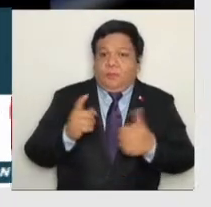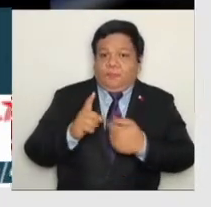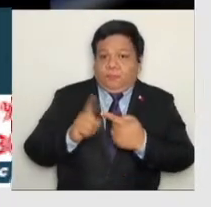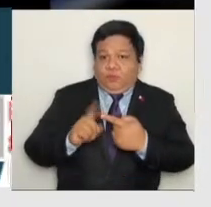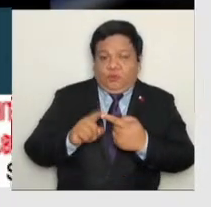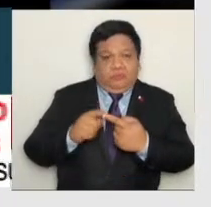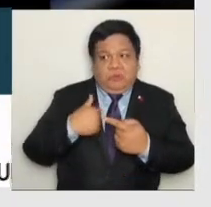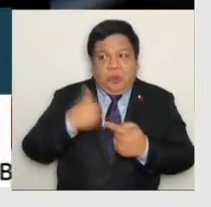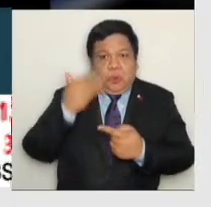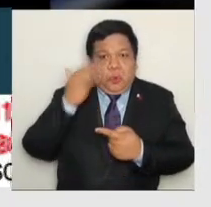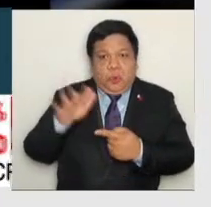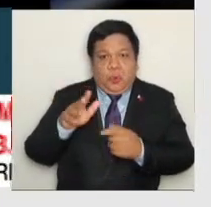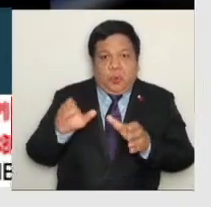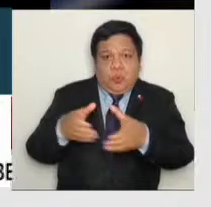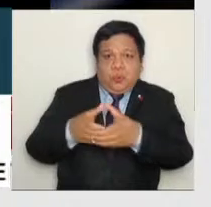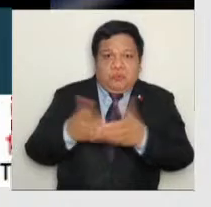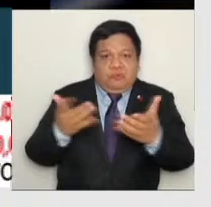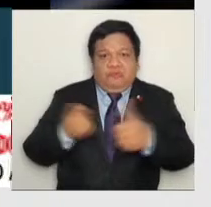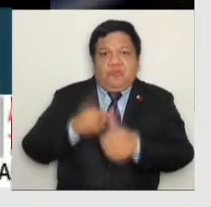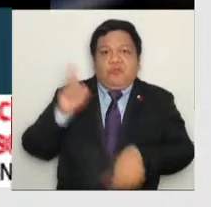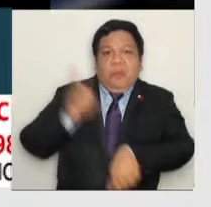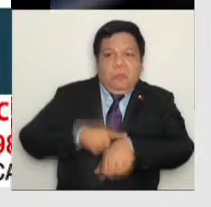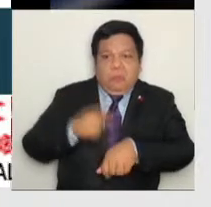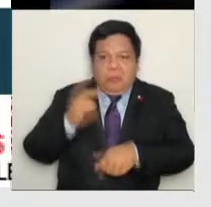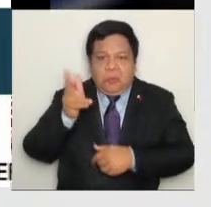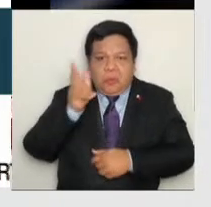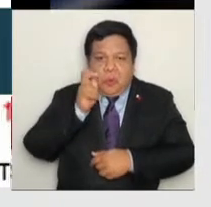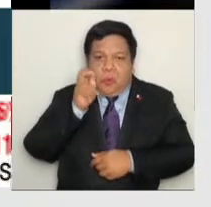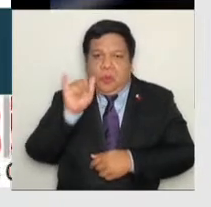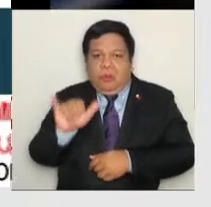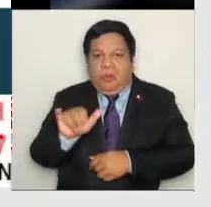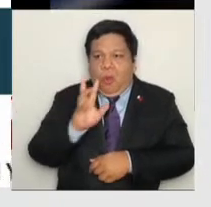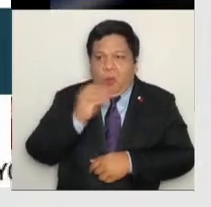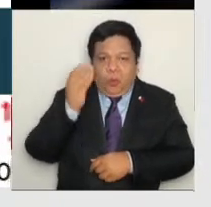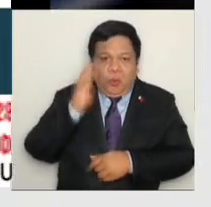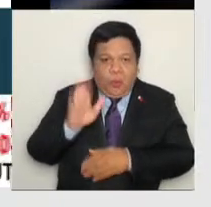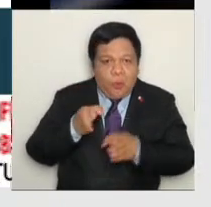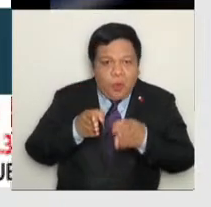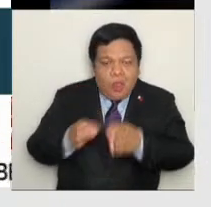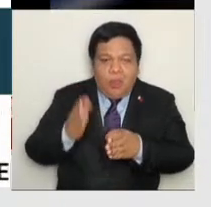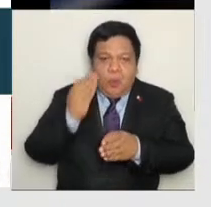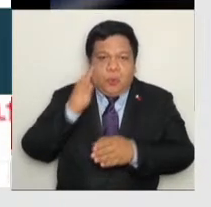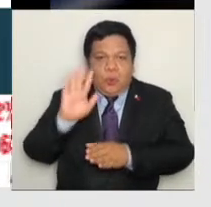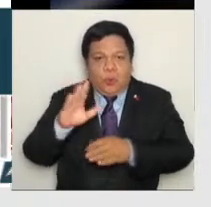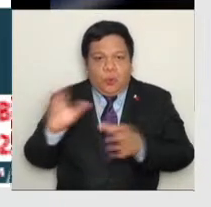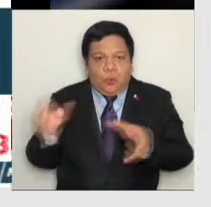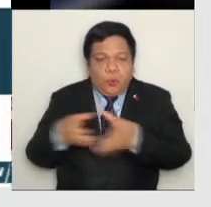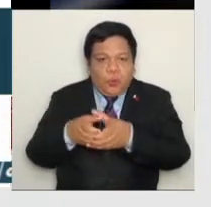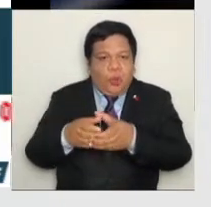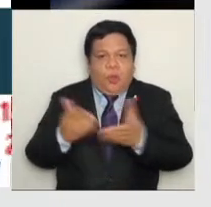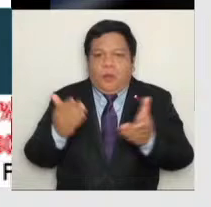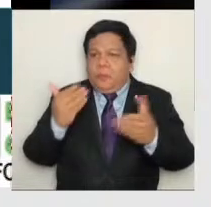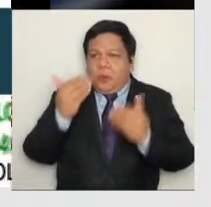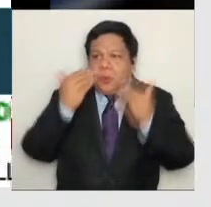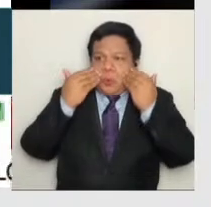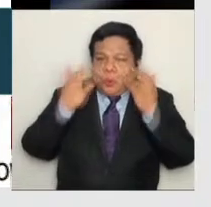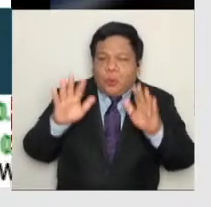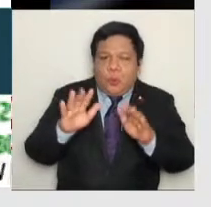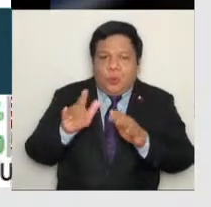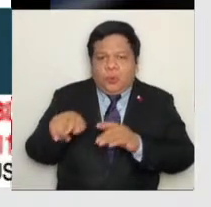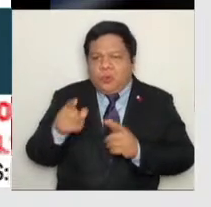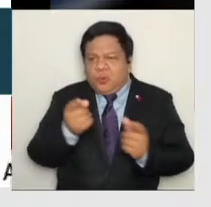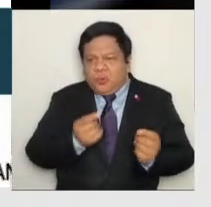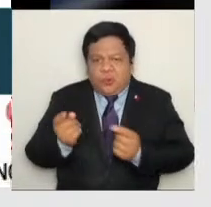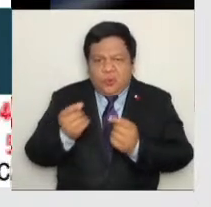time really I heard of them. I don't know who they are. I don't know what their methodologies are. I don't know what compels them to do what they